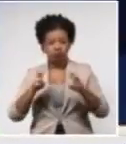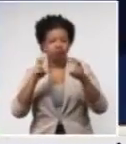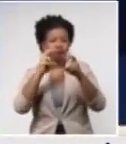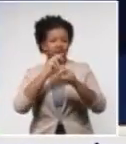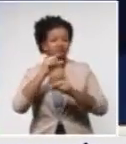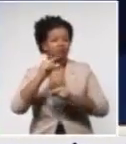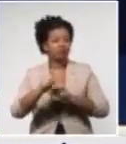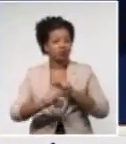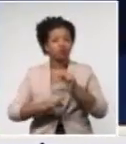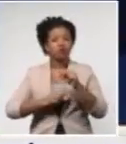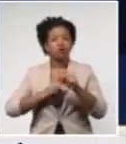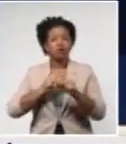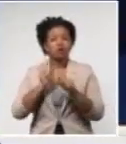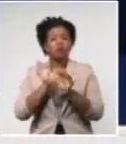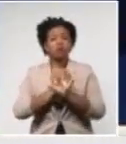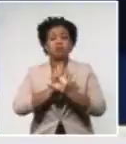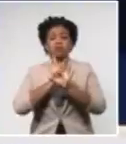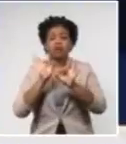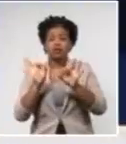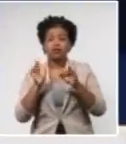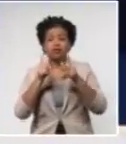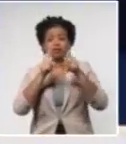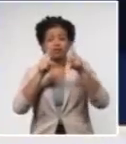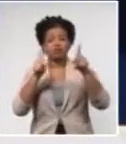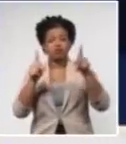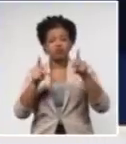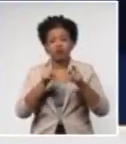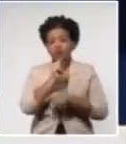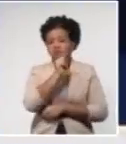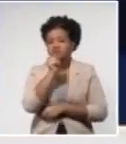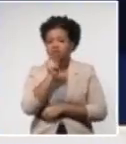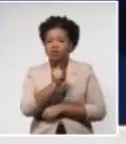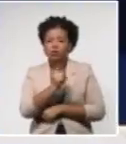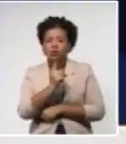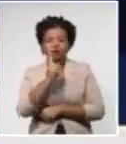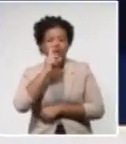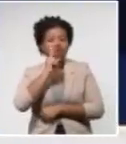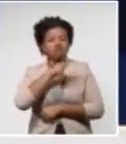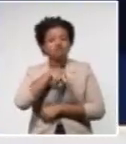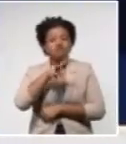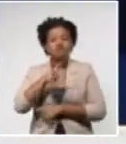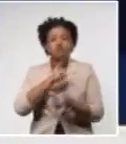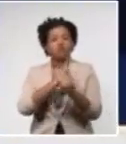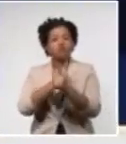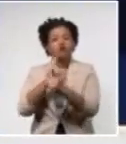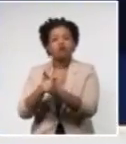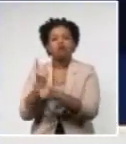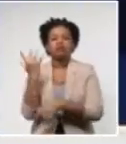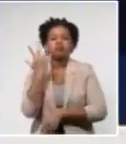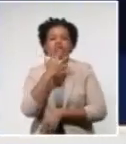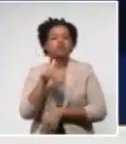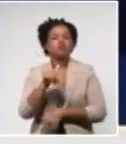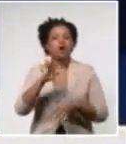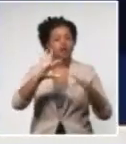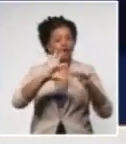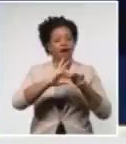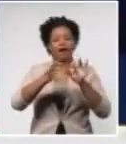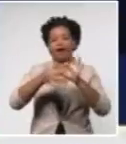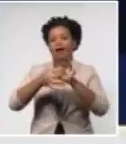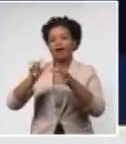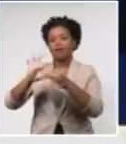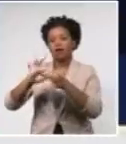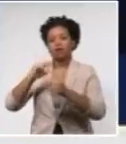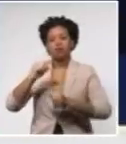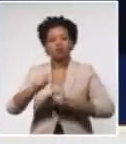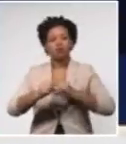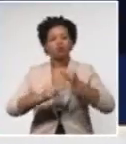trace the source of infection in the epidemiological chain to act accordingly for